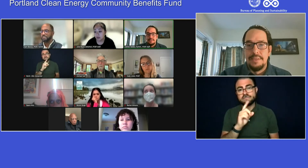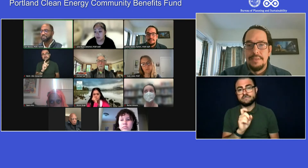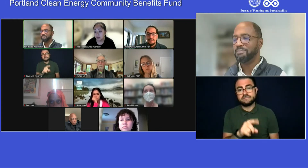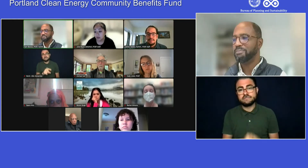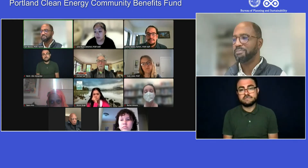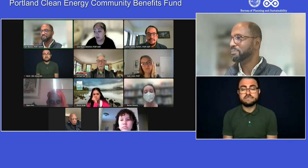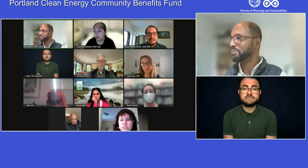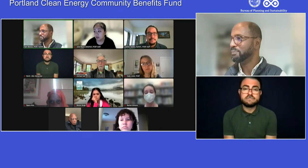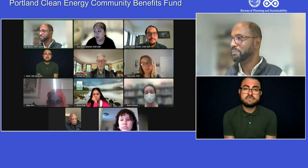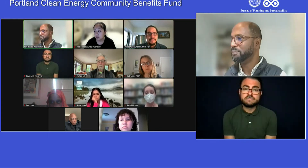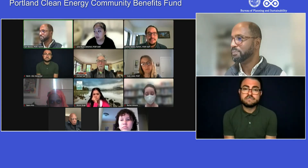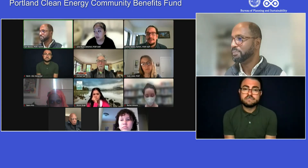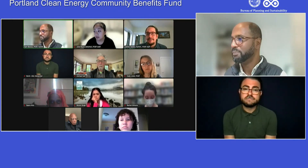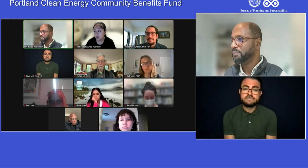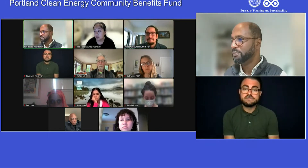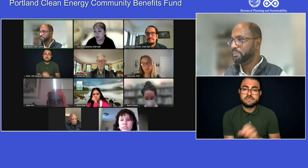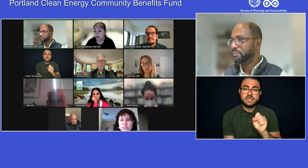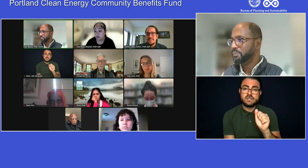you, James, for writing that.